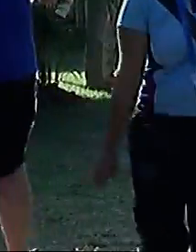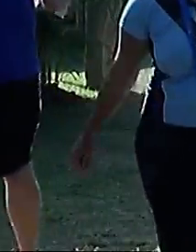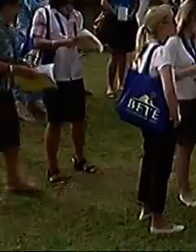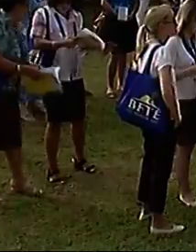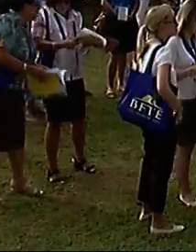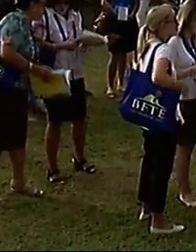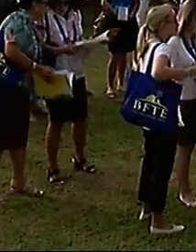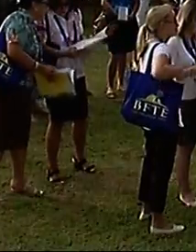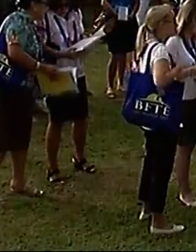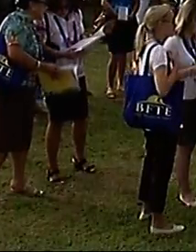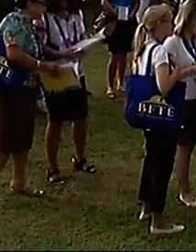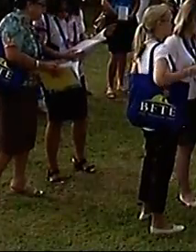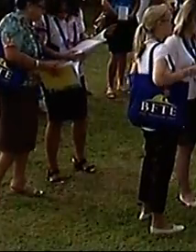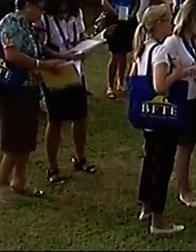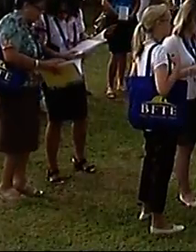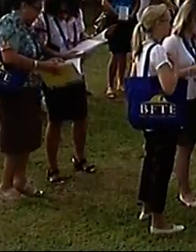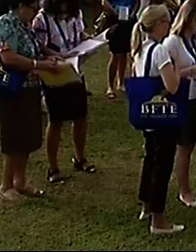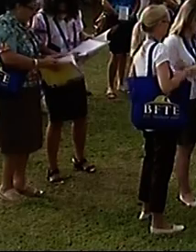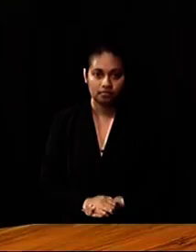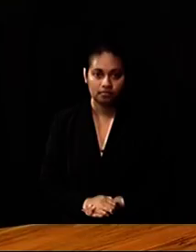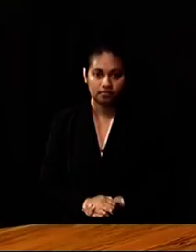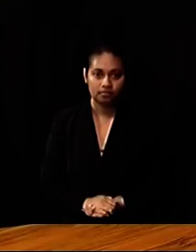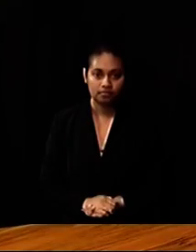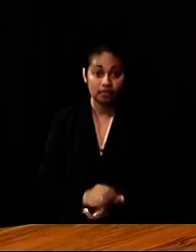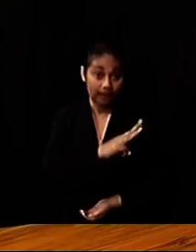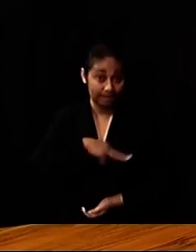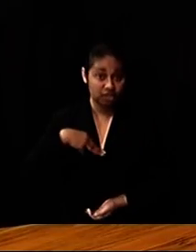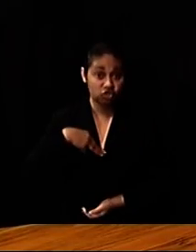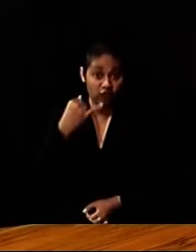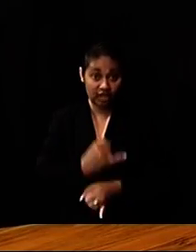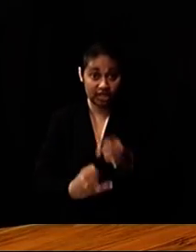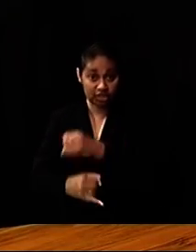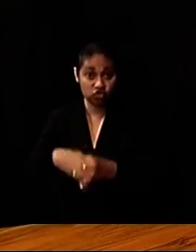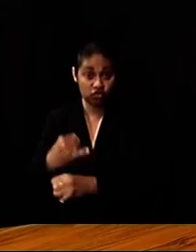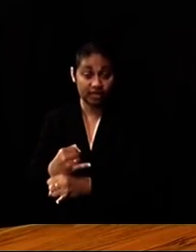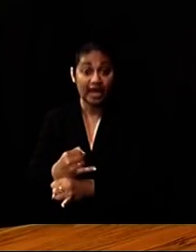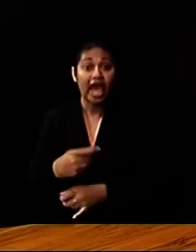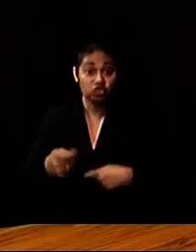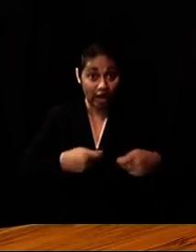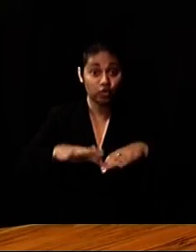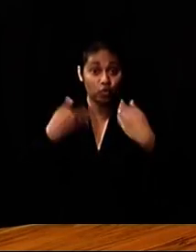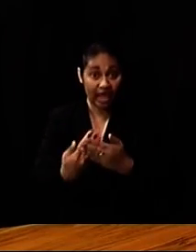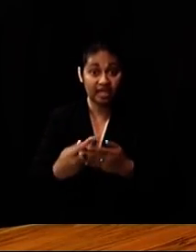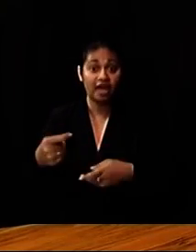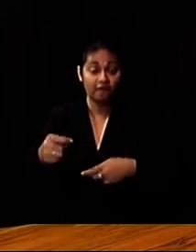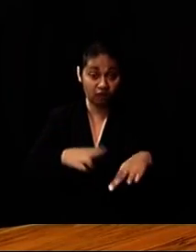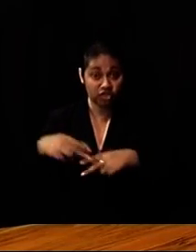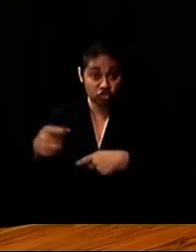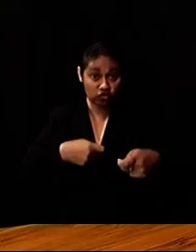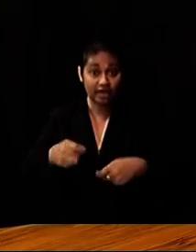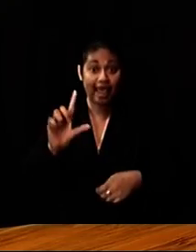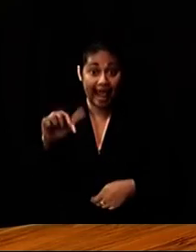issues in the economies of the region. The Minister of Industry and Trade, together with the Fiji Trade Commission